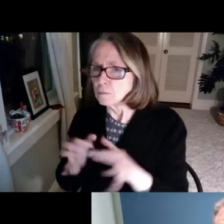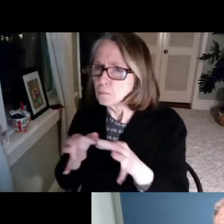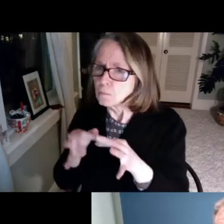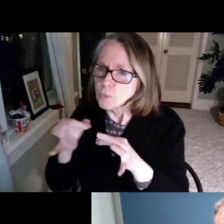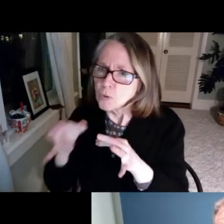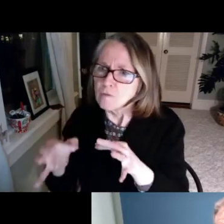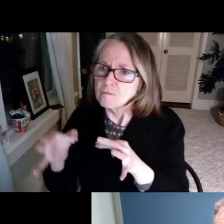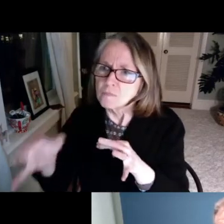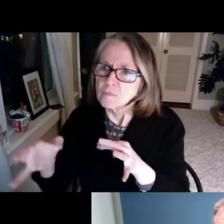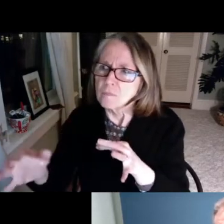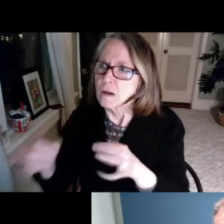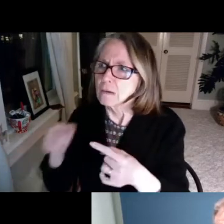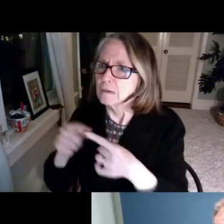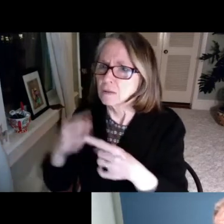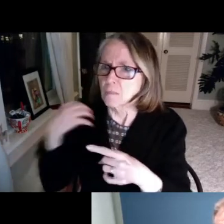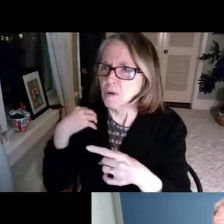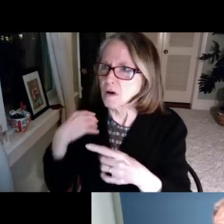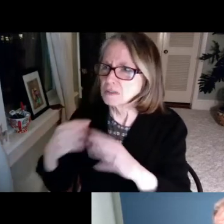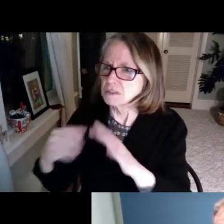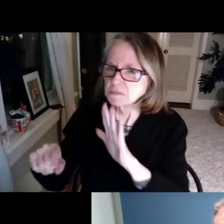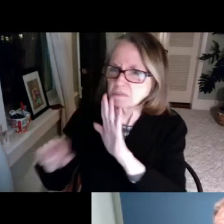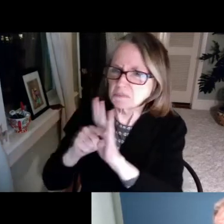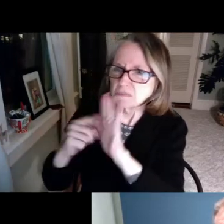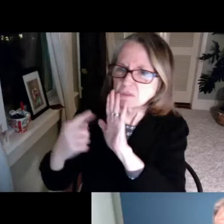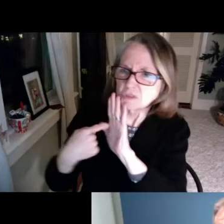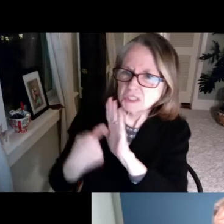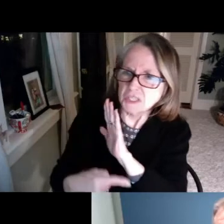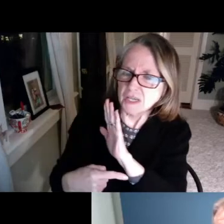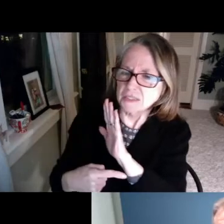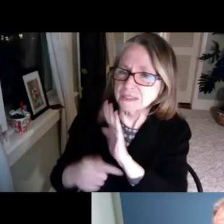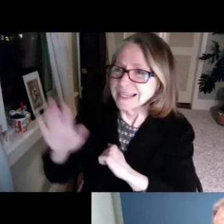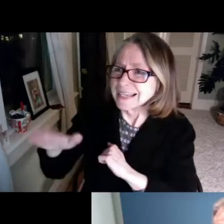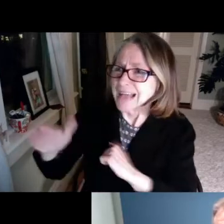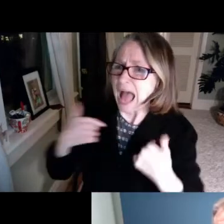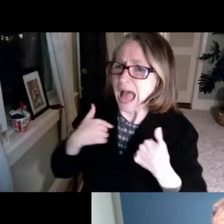you've received a warning or a negative review to ask for one. At that point,